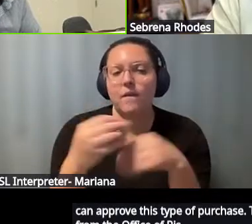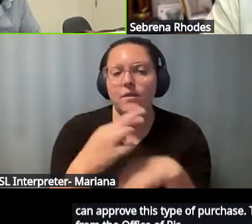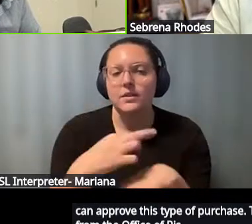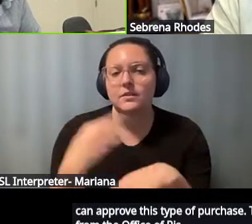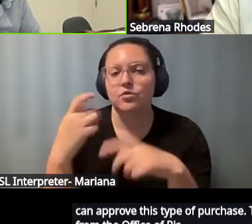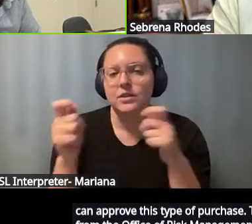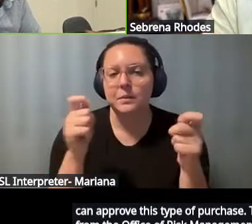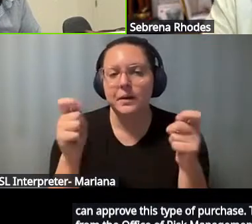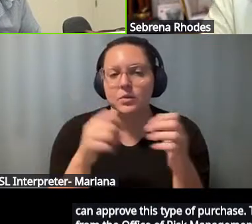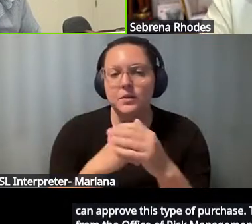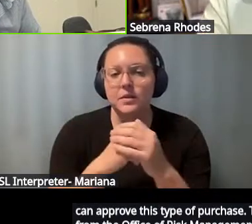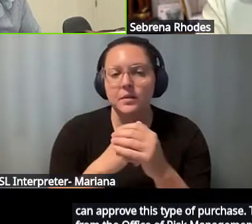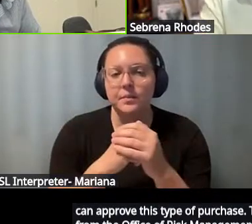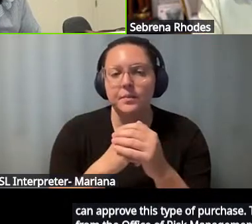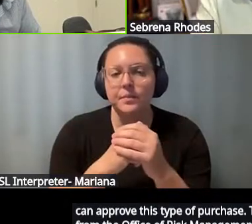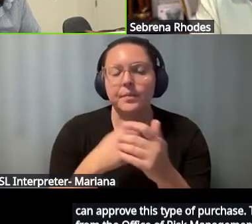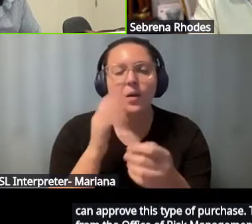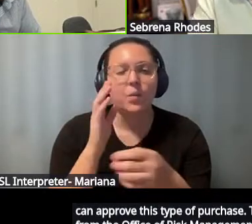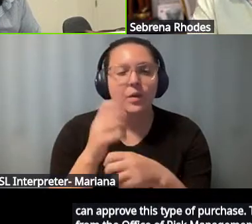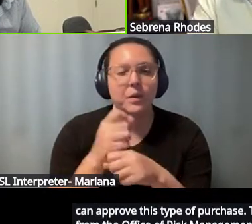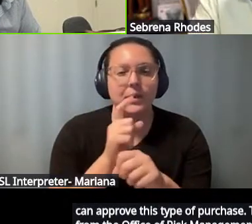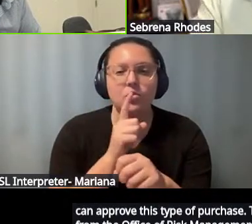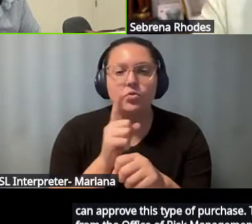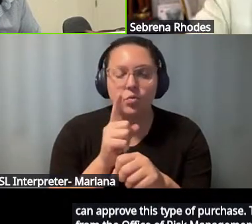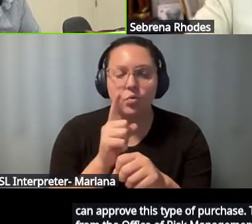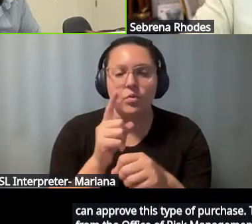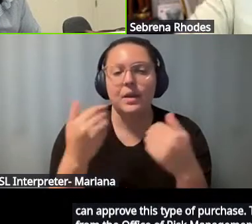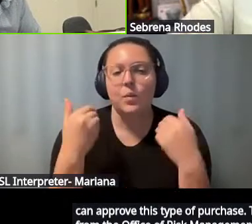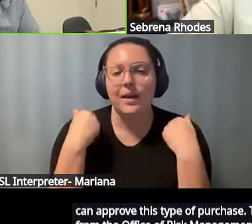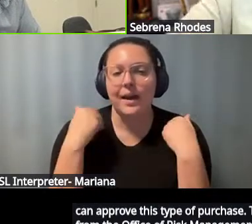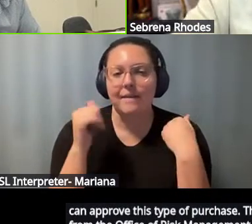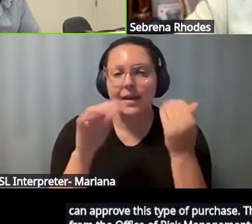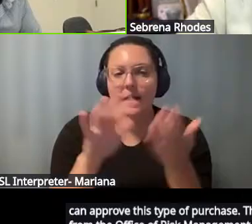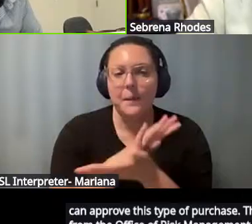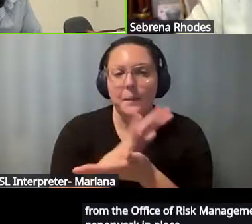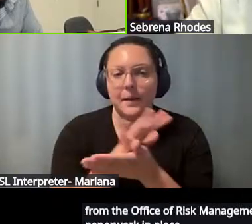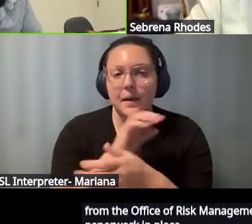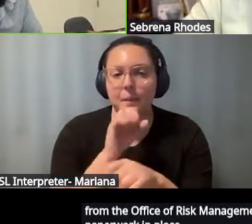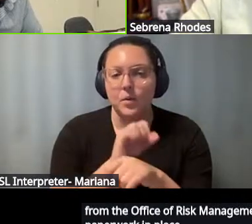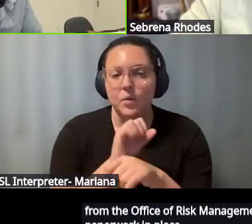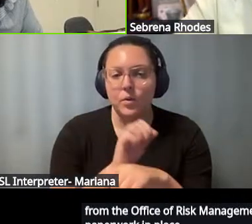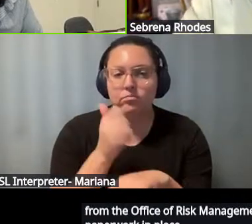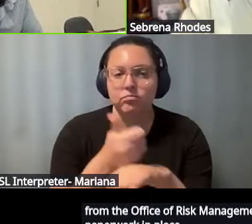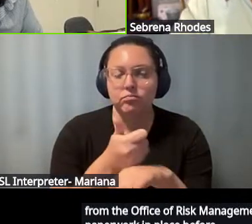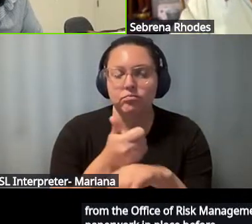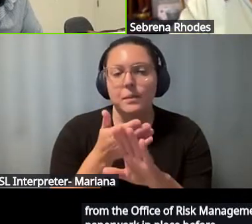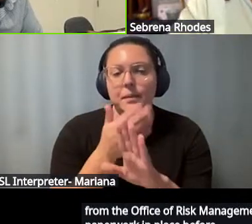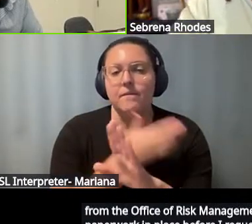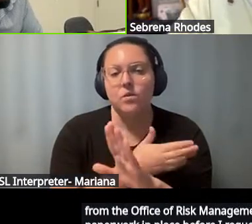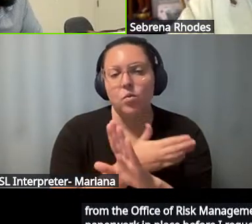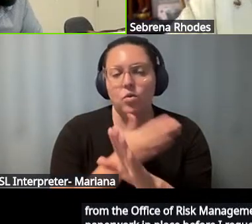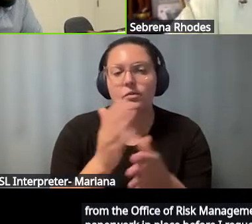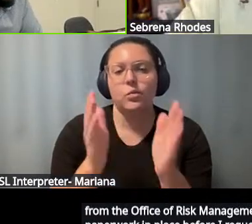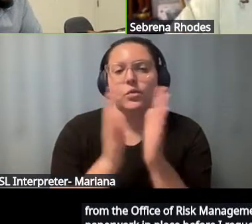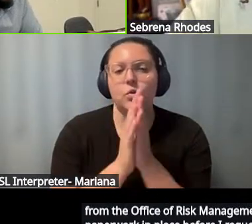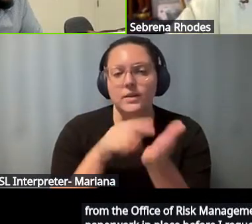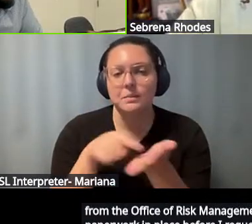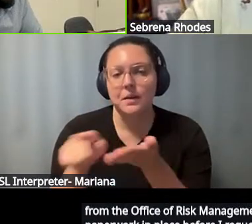Management. So I'll make sure that we have that paperwork in place before I request the commission to make